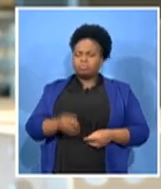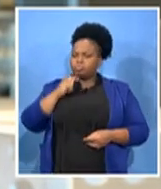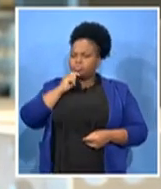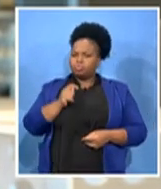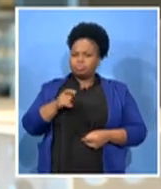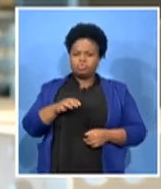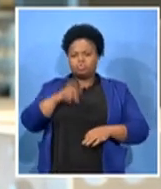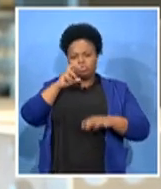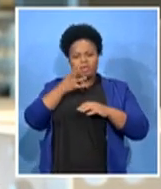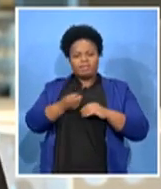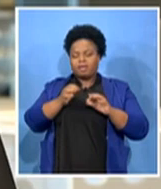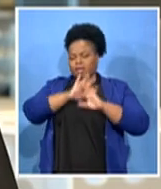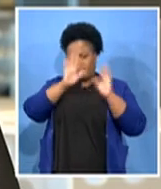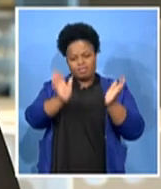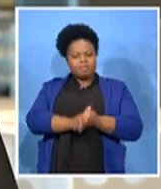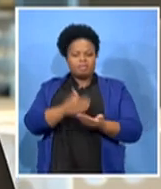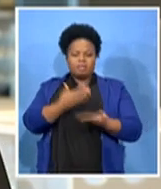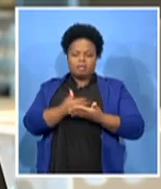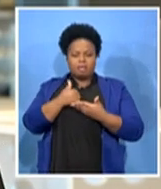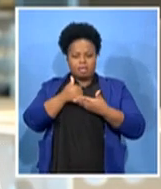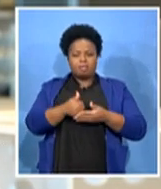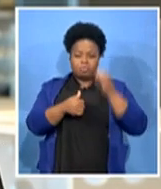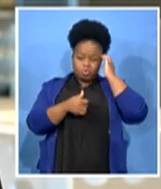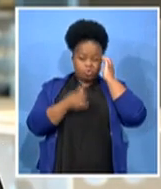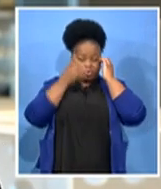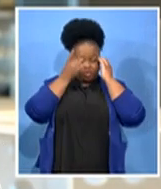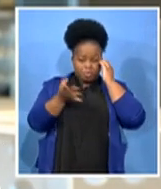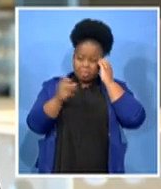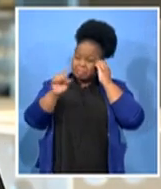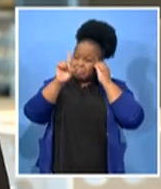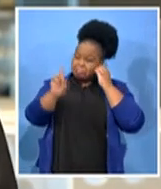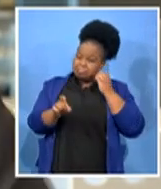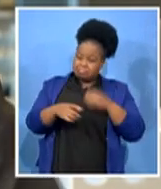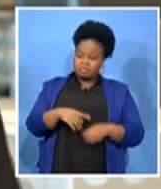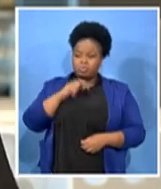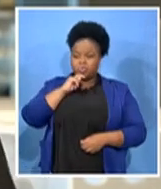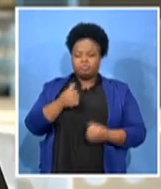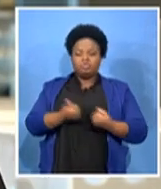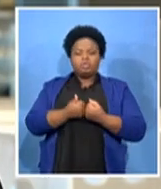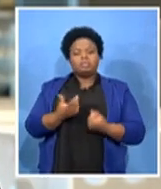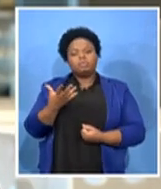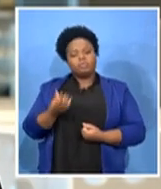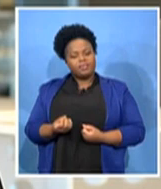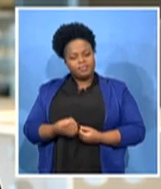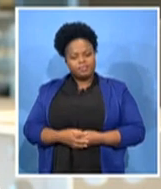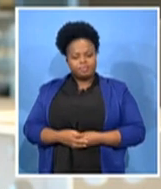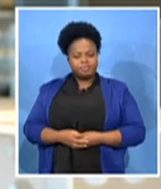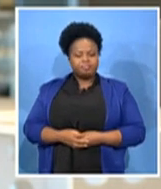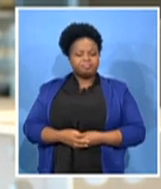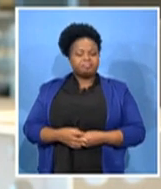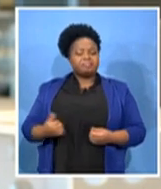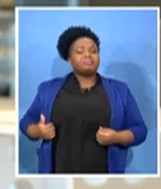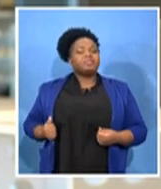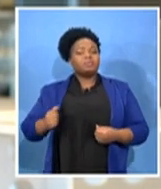move your message forward. Here's the question and the challenge, Aldrin, going forward. Will the ANC be able